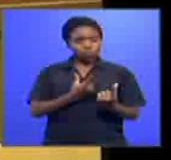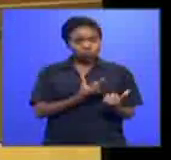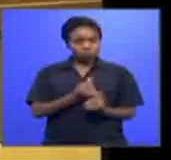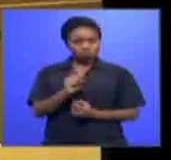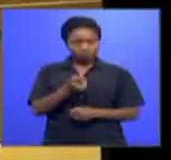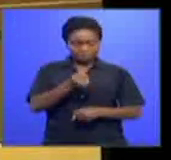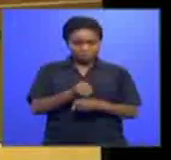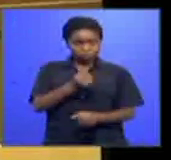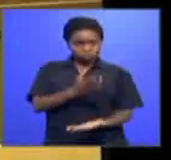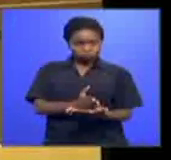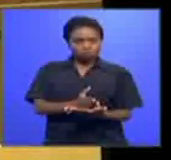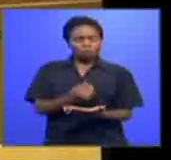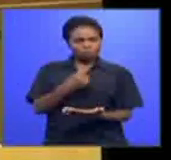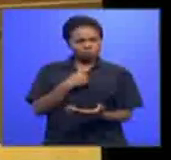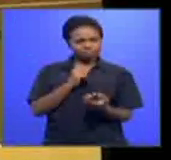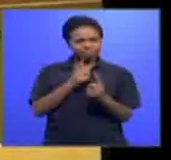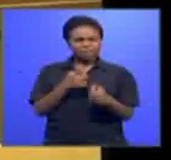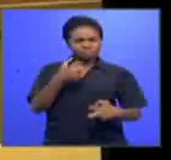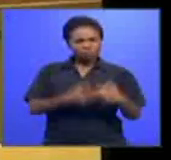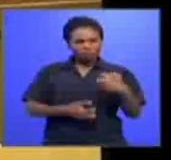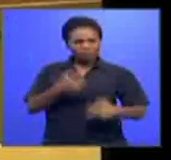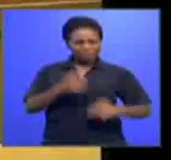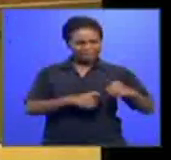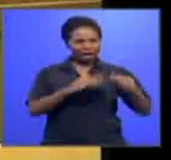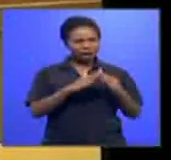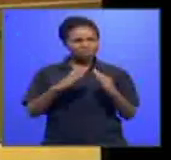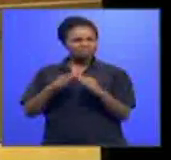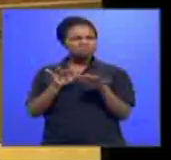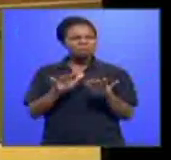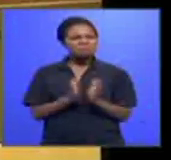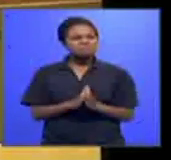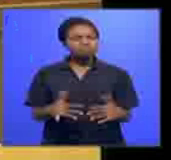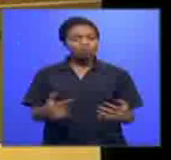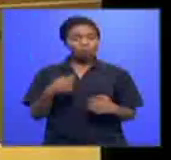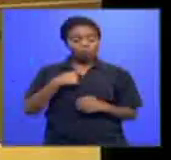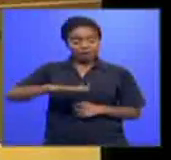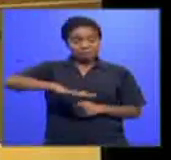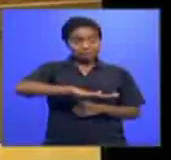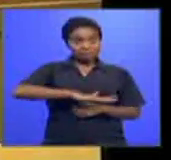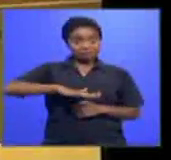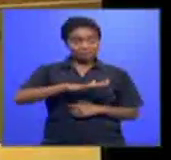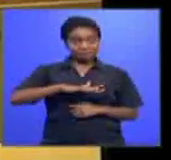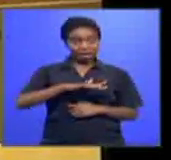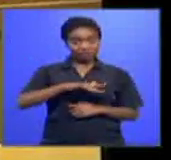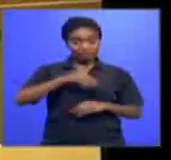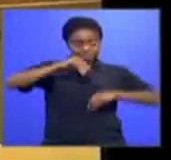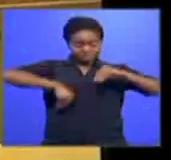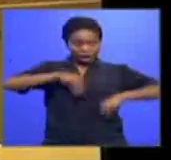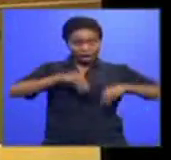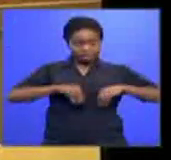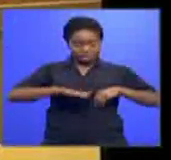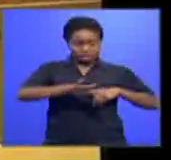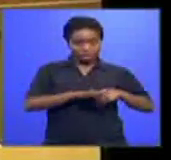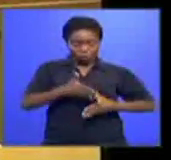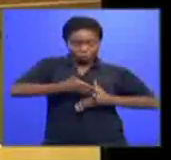collective bargaining, to address the housing problems in the mining towns, to support